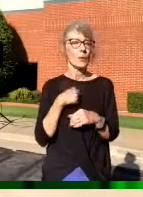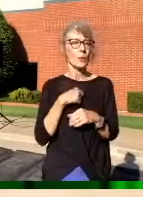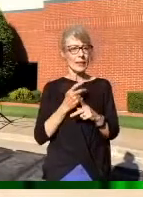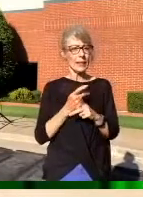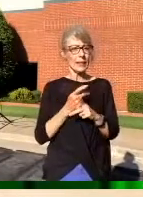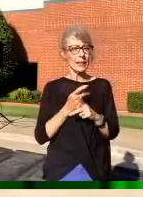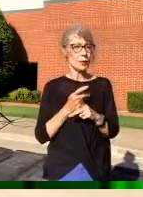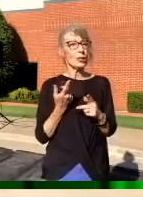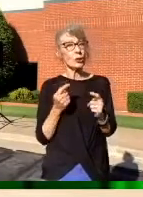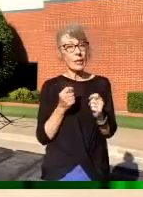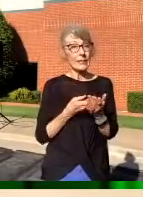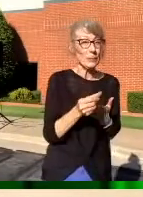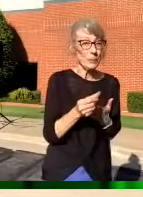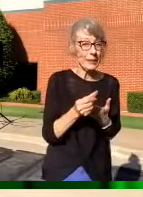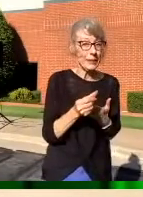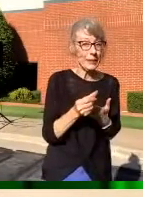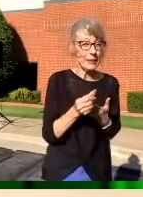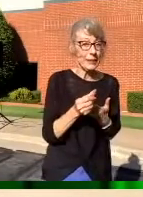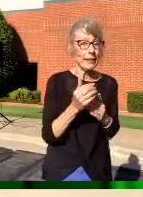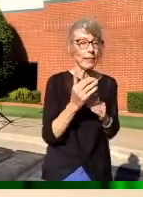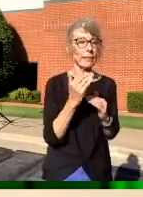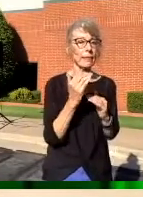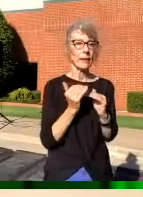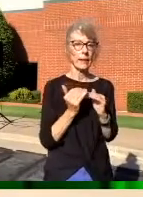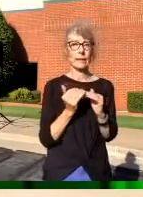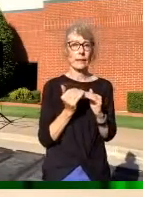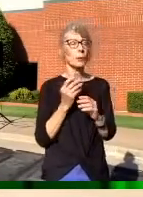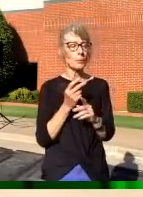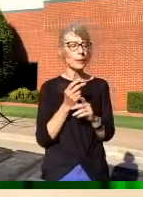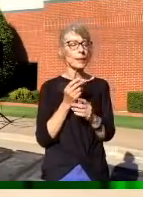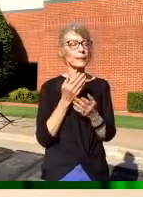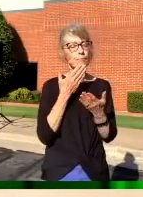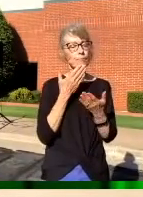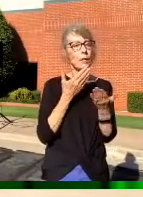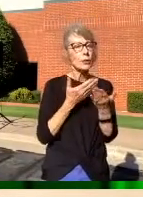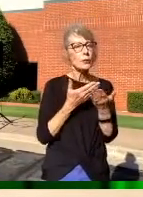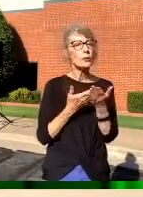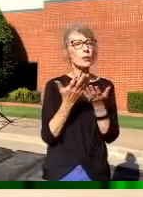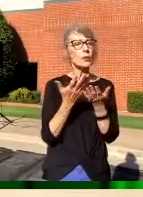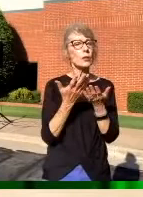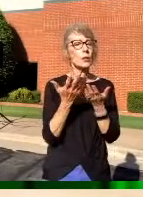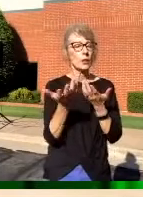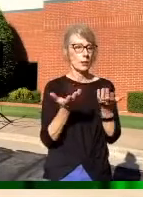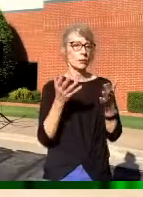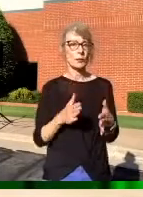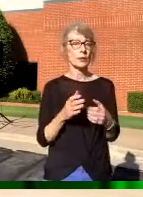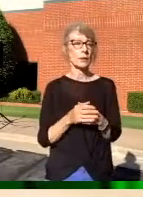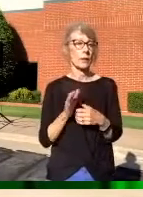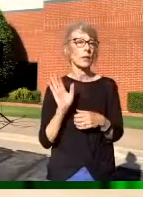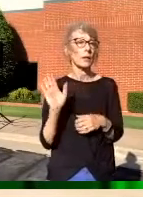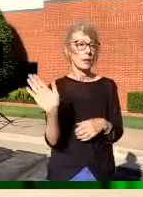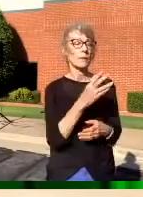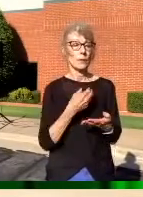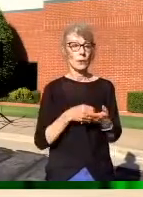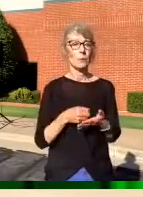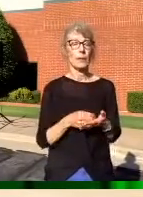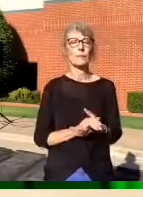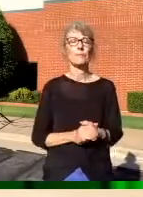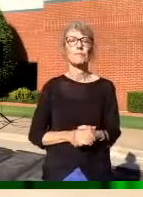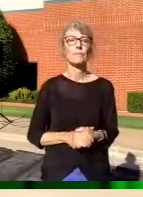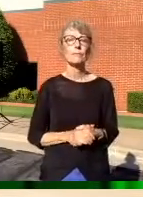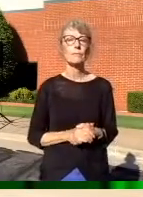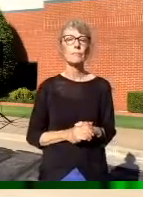less than what is given. So we're being good stewards of the money you're blessing the church with. I said this 6 months ago.